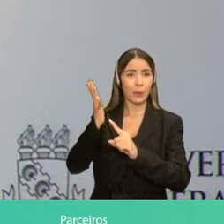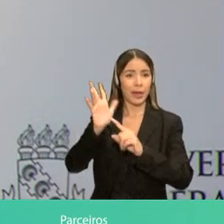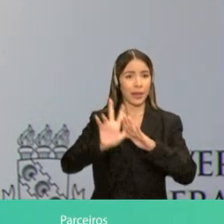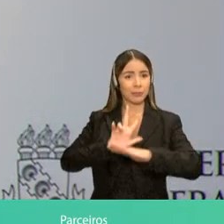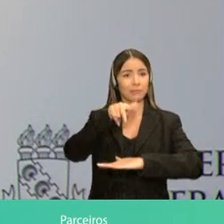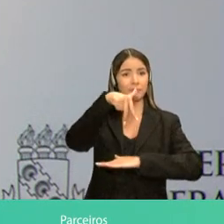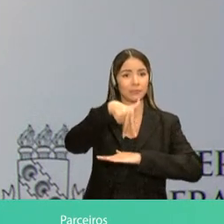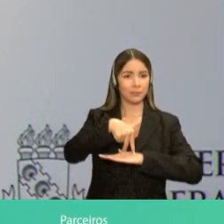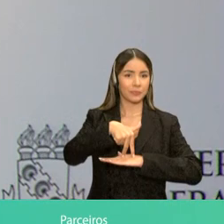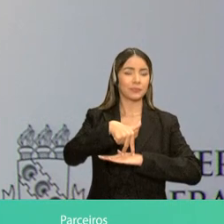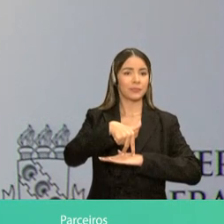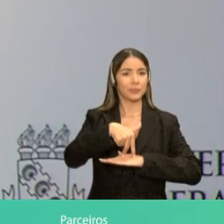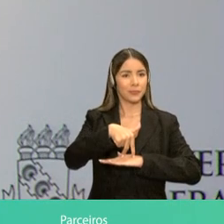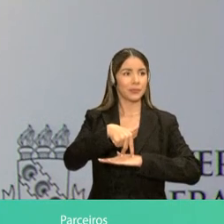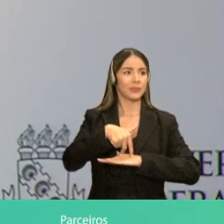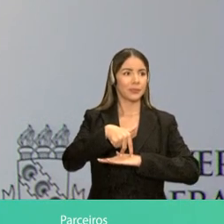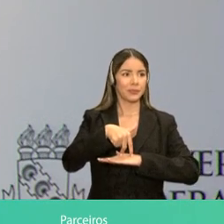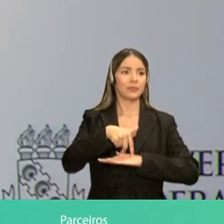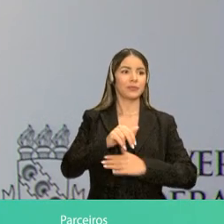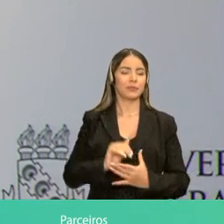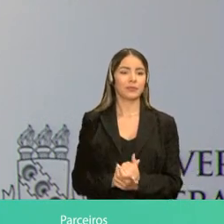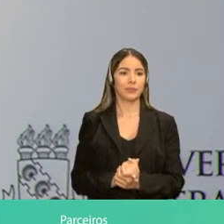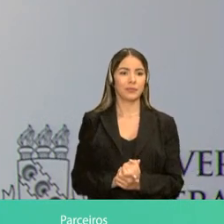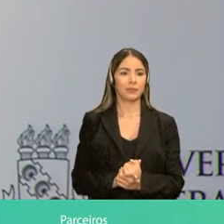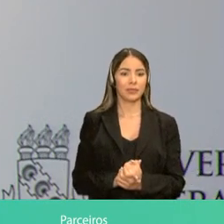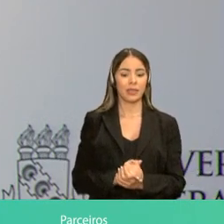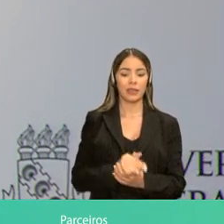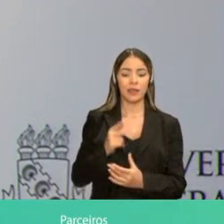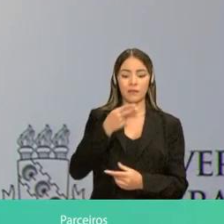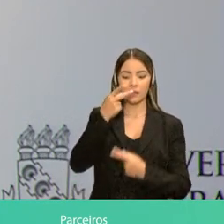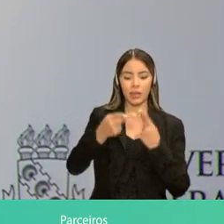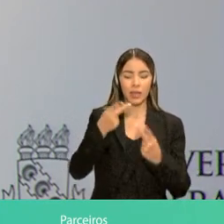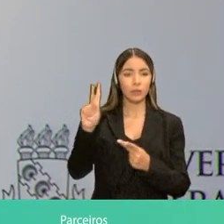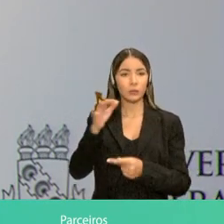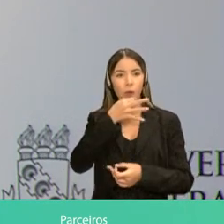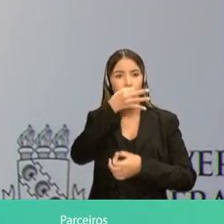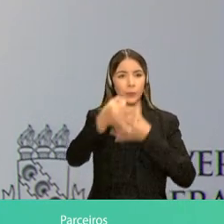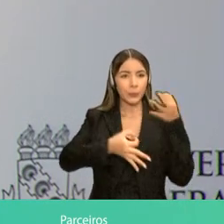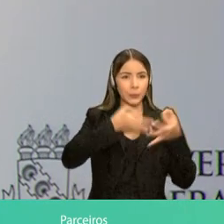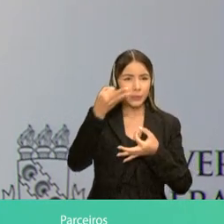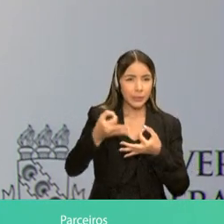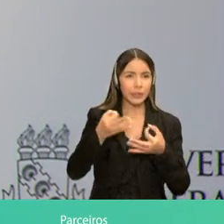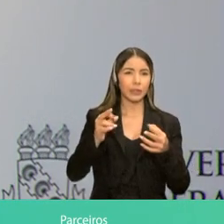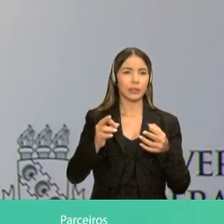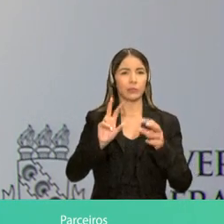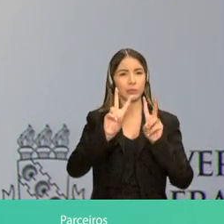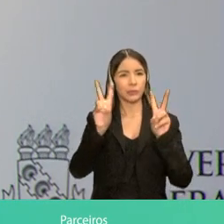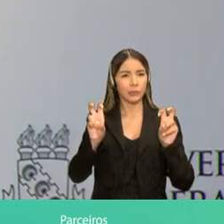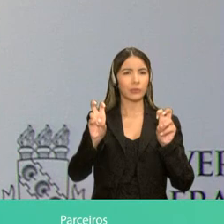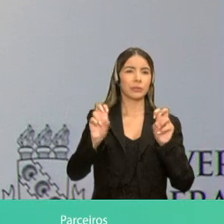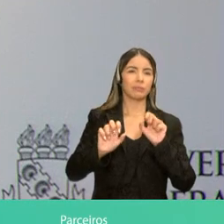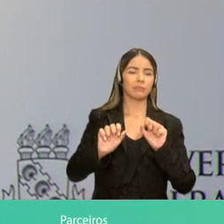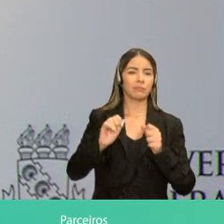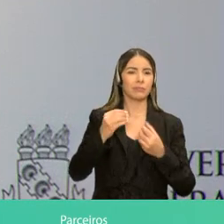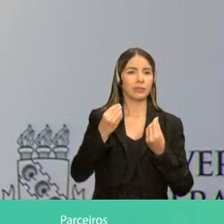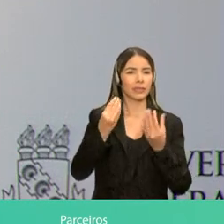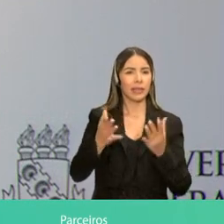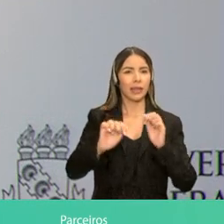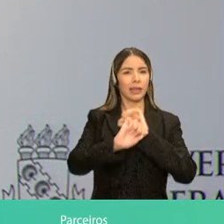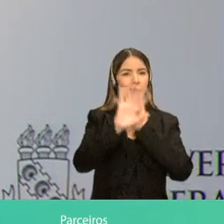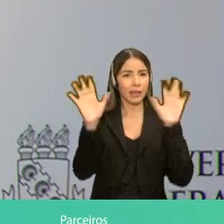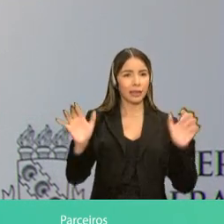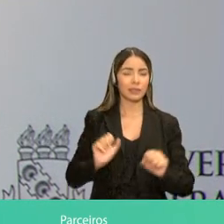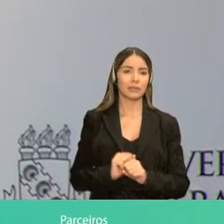that are going to award us with their points of view, with clarifications, Davi Bontempo from